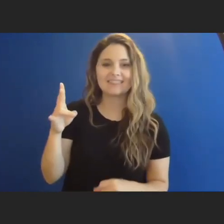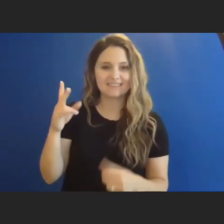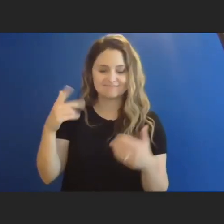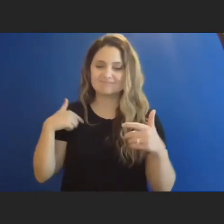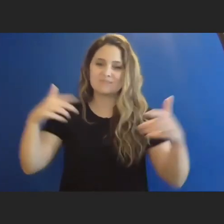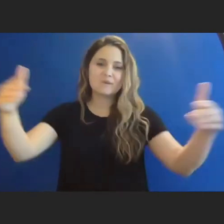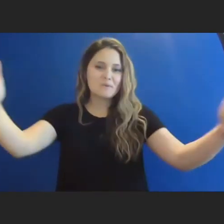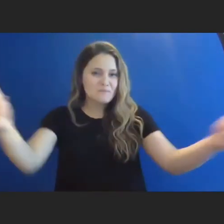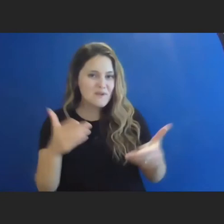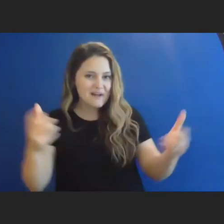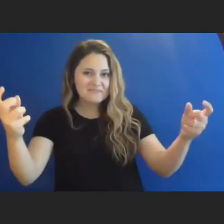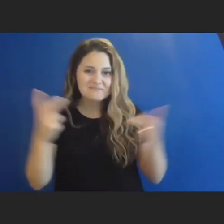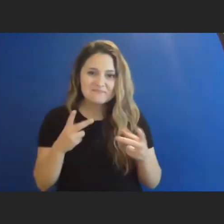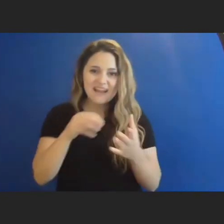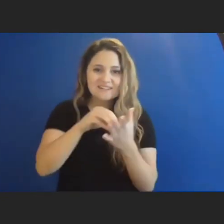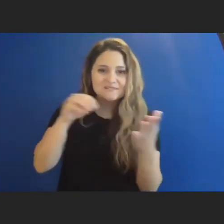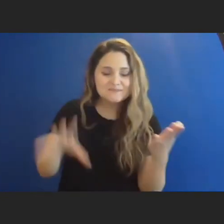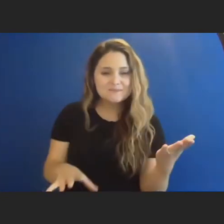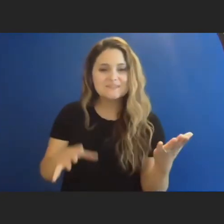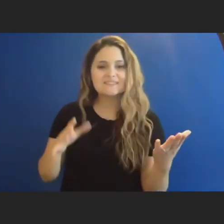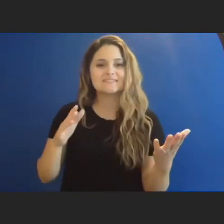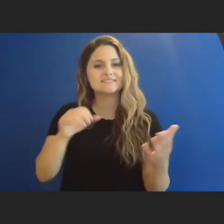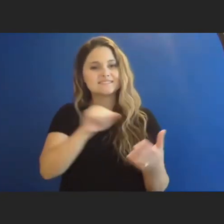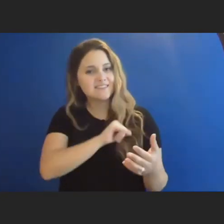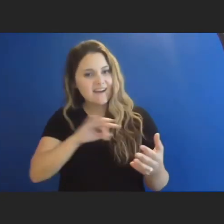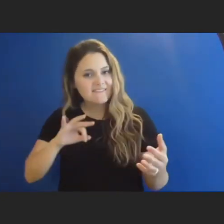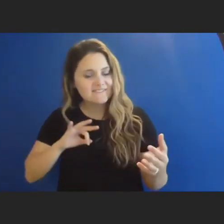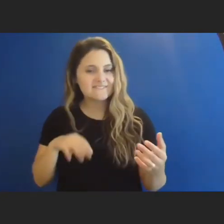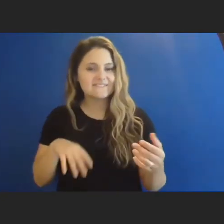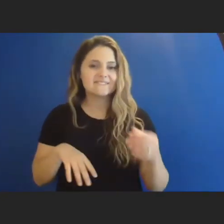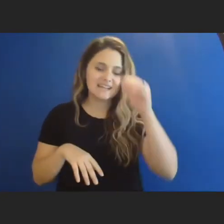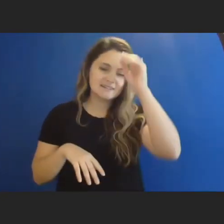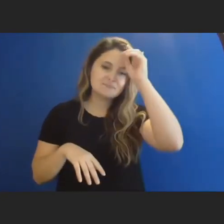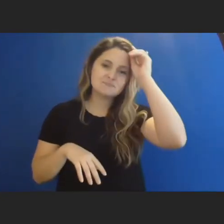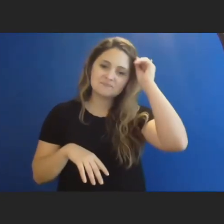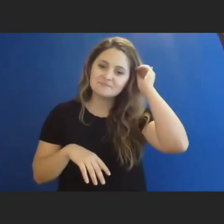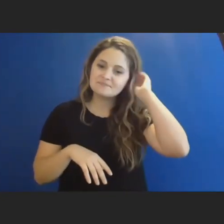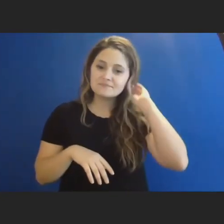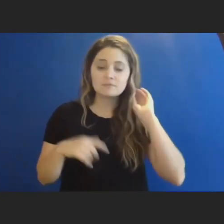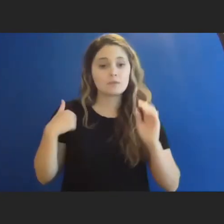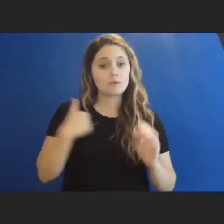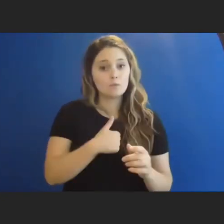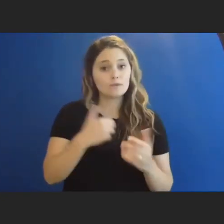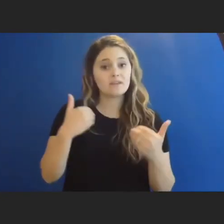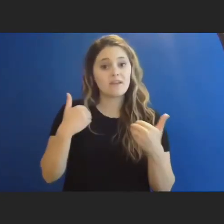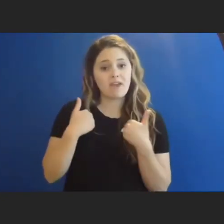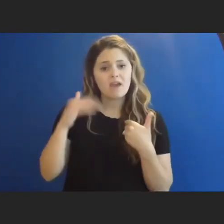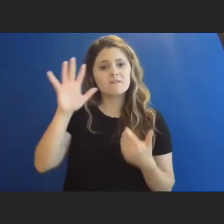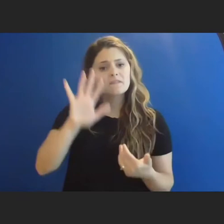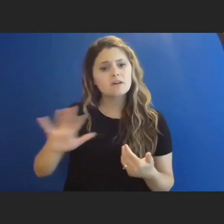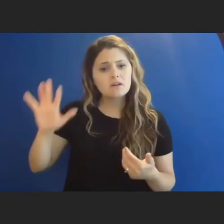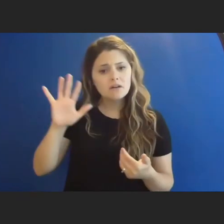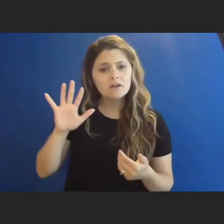back our students and our staff. And we have about